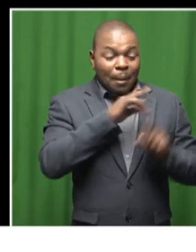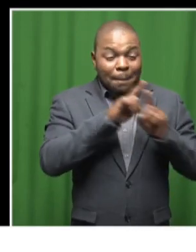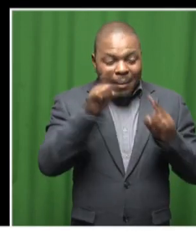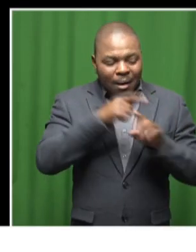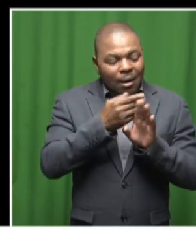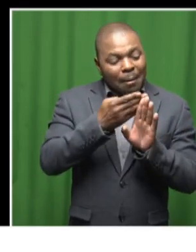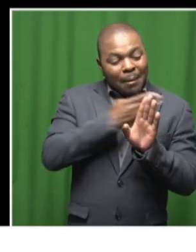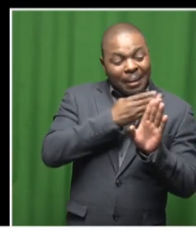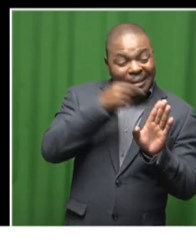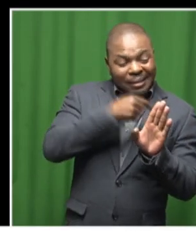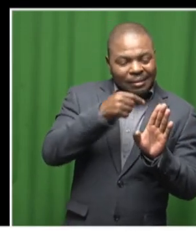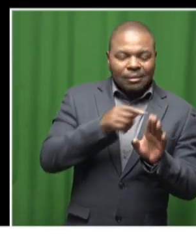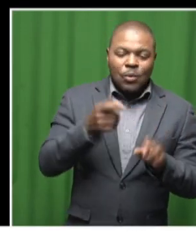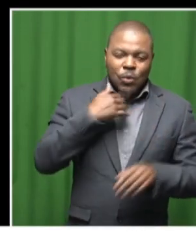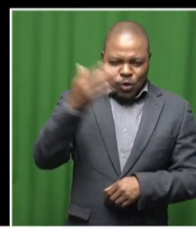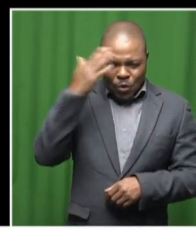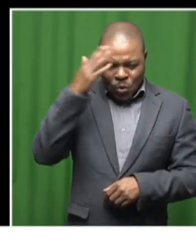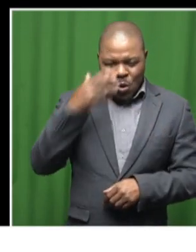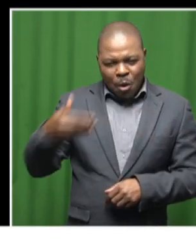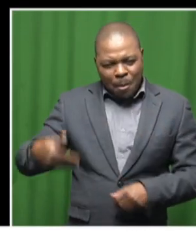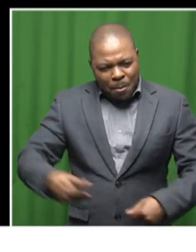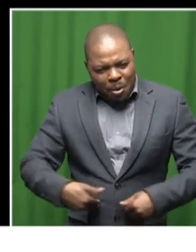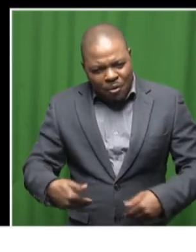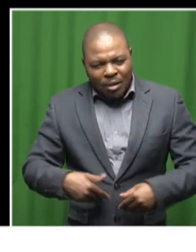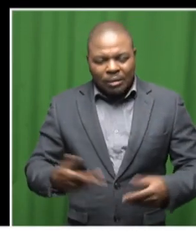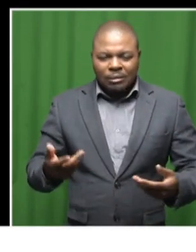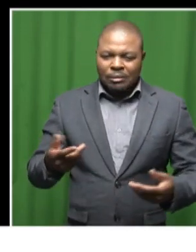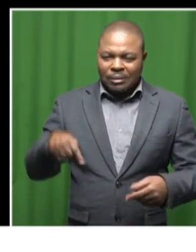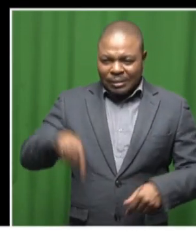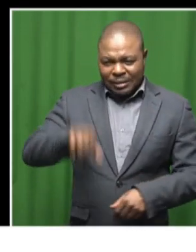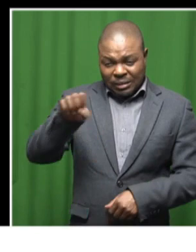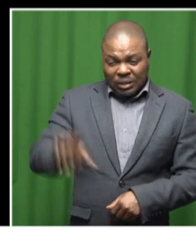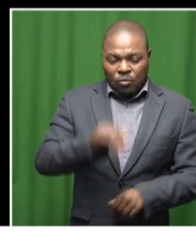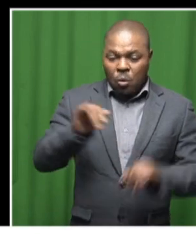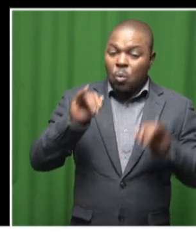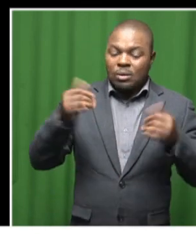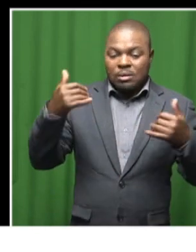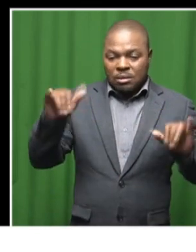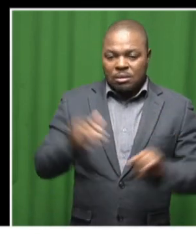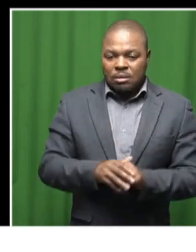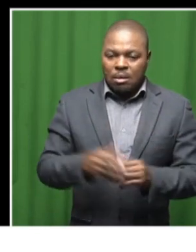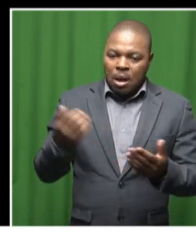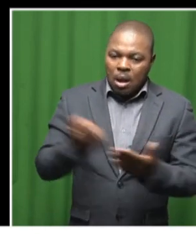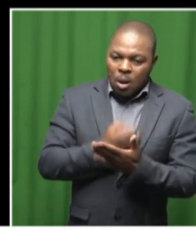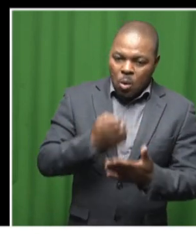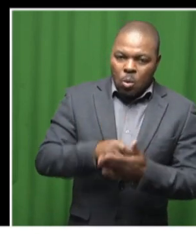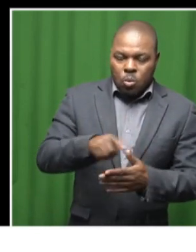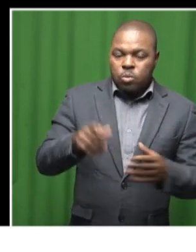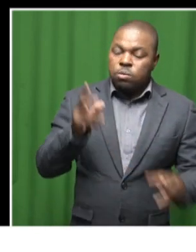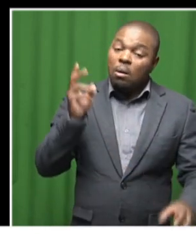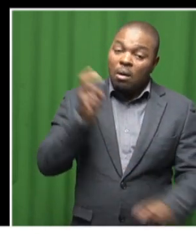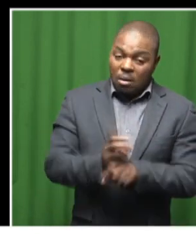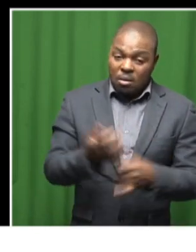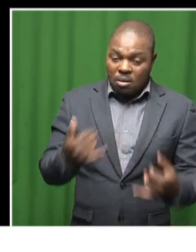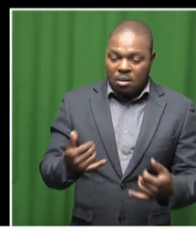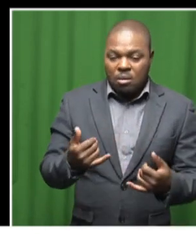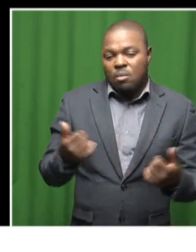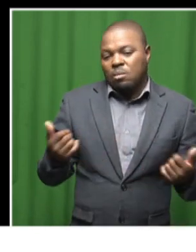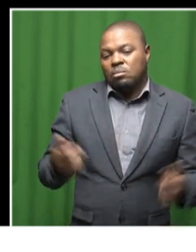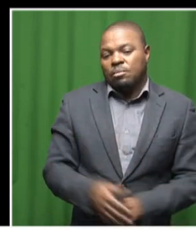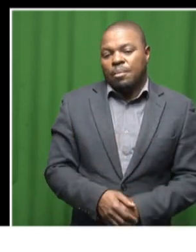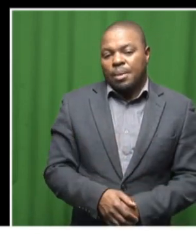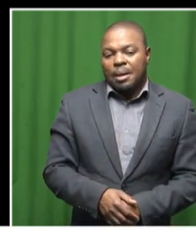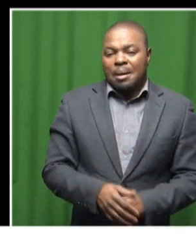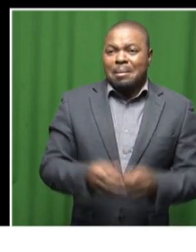know that poverty and hunger is still an issue in our country. The economy is hard already, as we